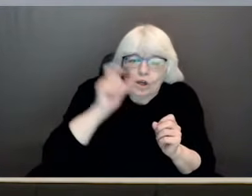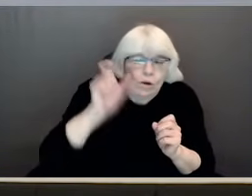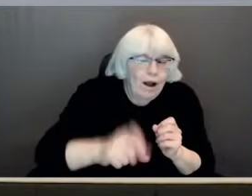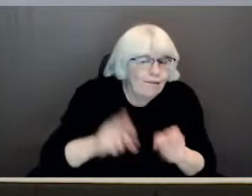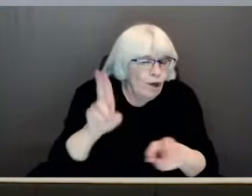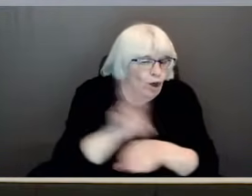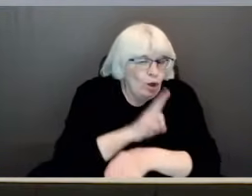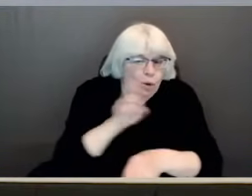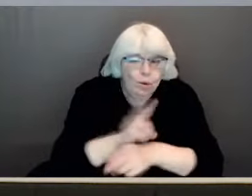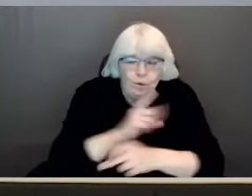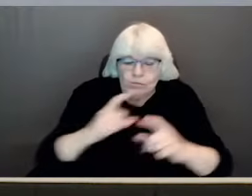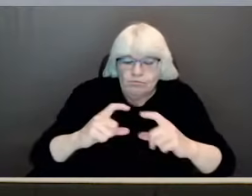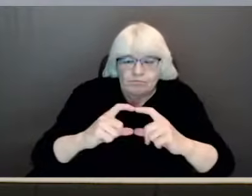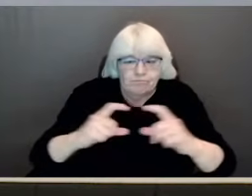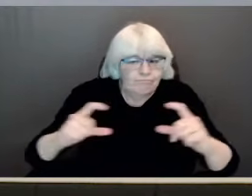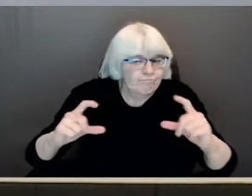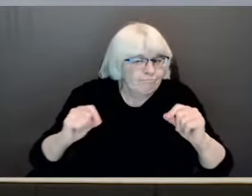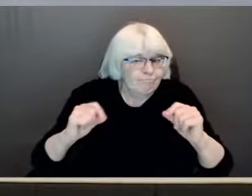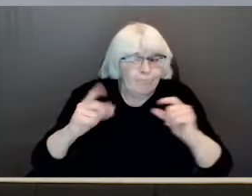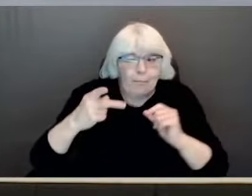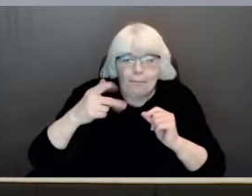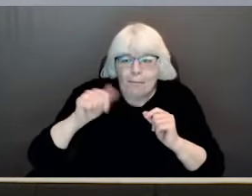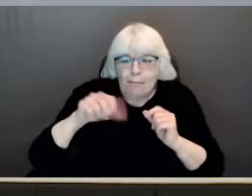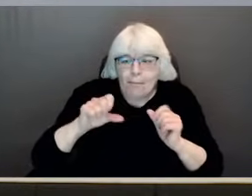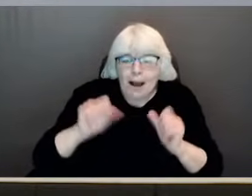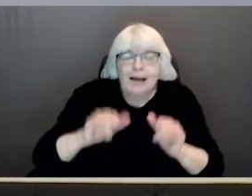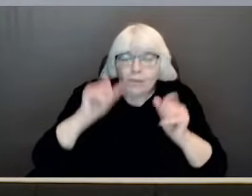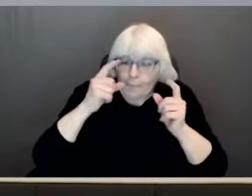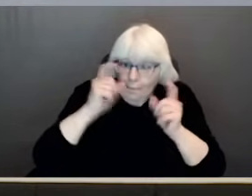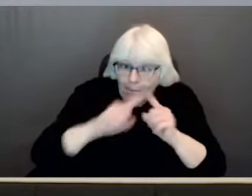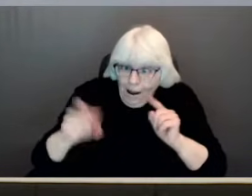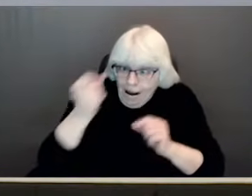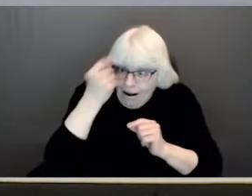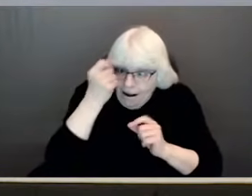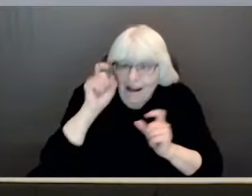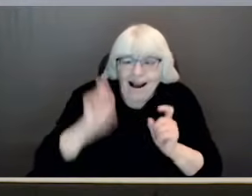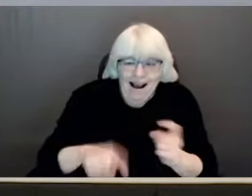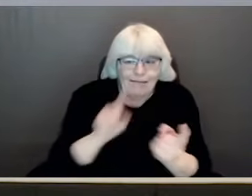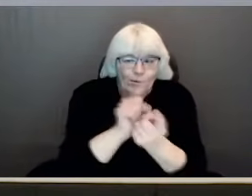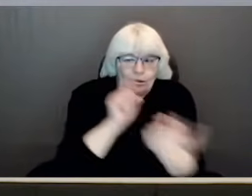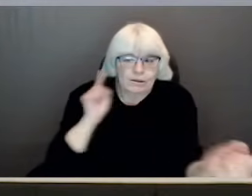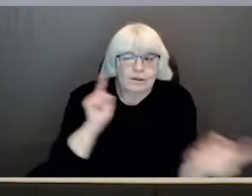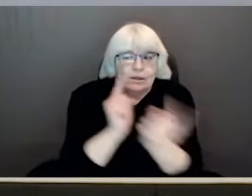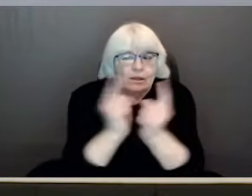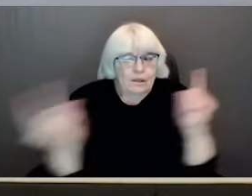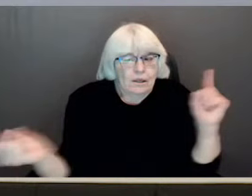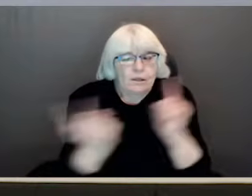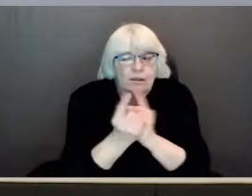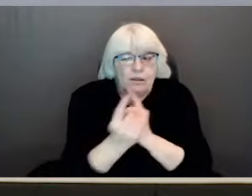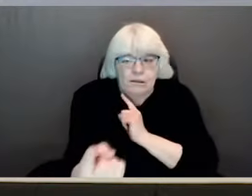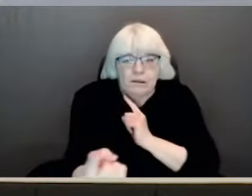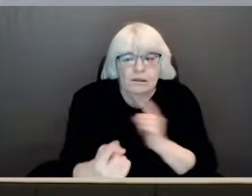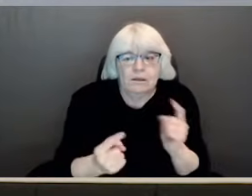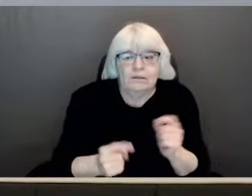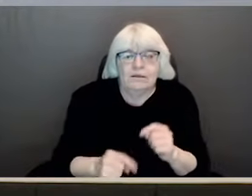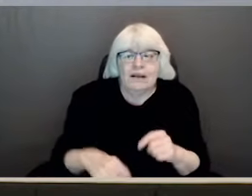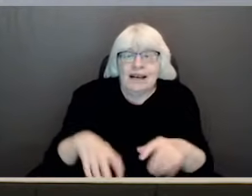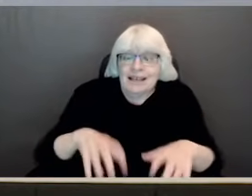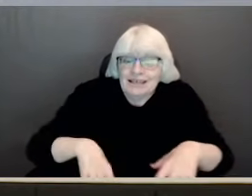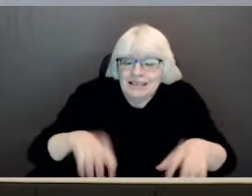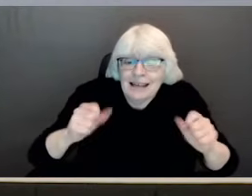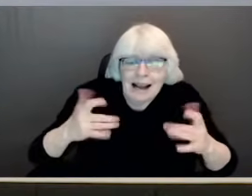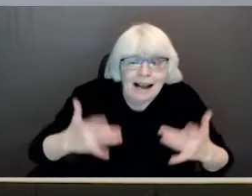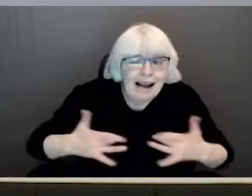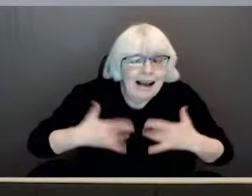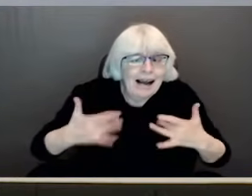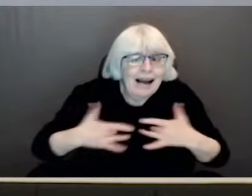Organizers of other Remembrance Day gatherings, for instance, at Royal Canadian Legions, community halls, or churches, must determine if proof of